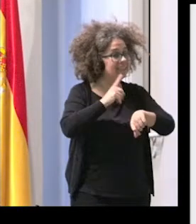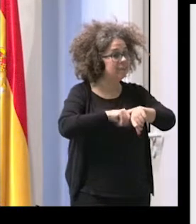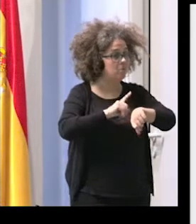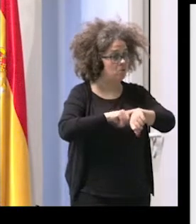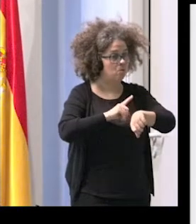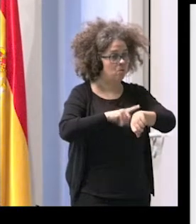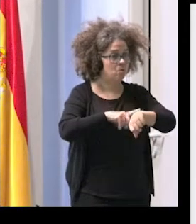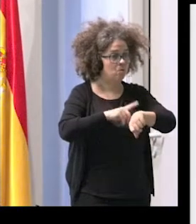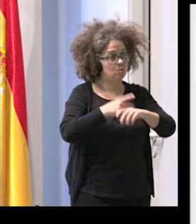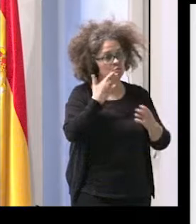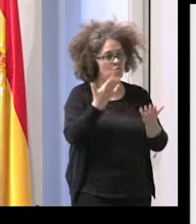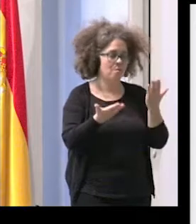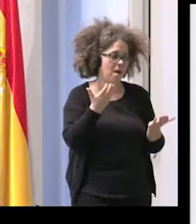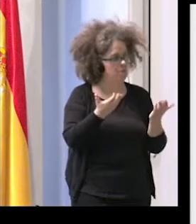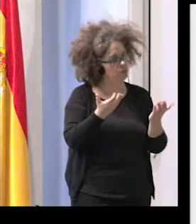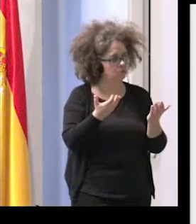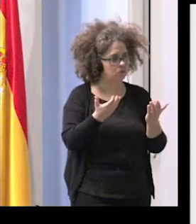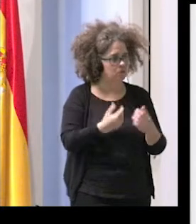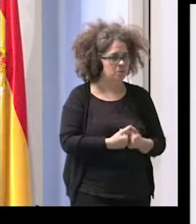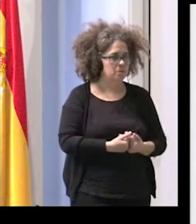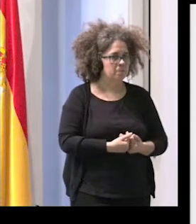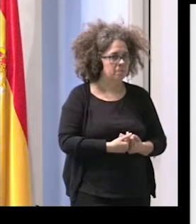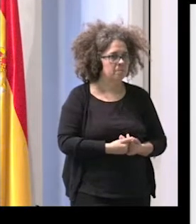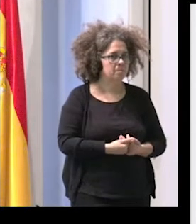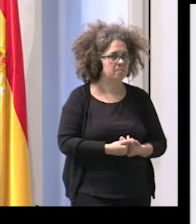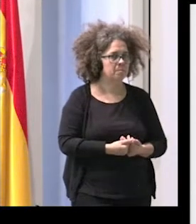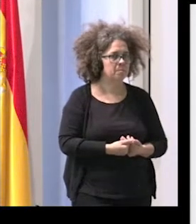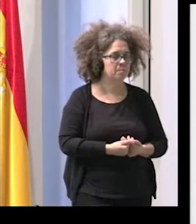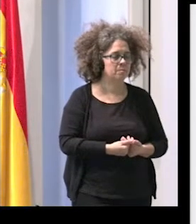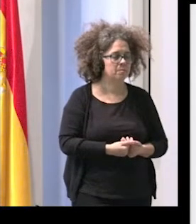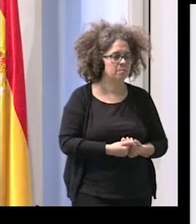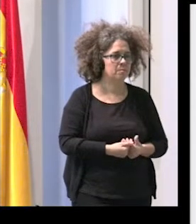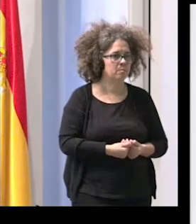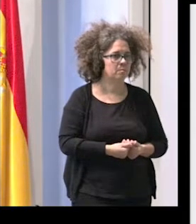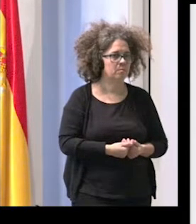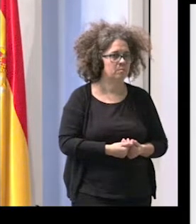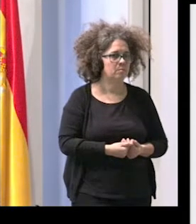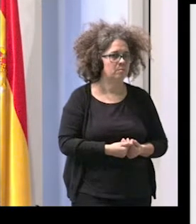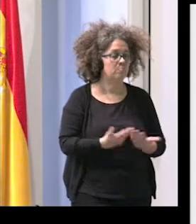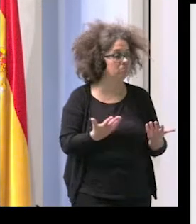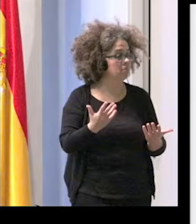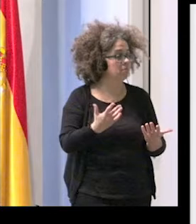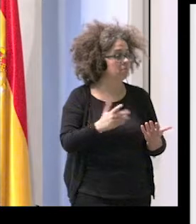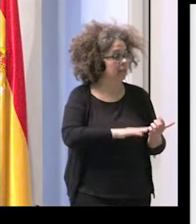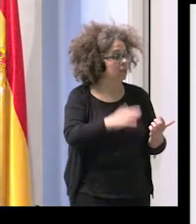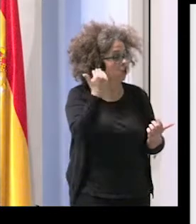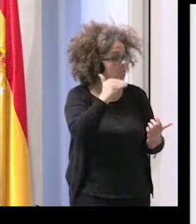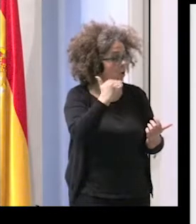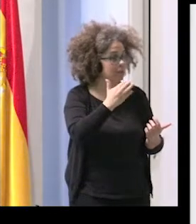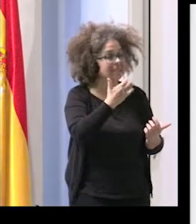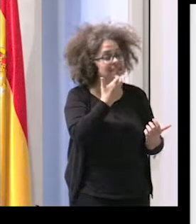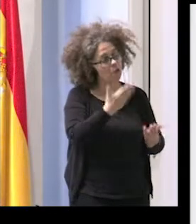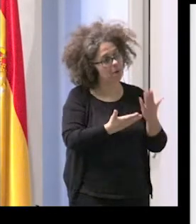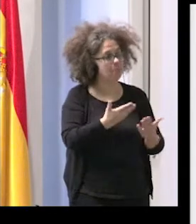with hearing loss is actually reduced relative to normal. And where are they spending more time? In quiet,